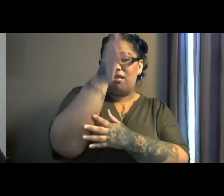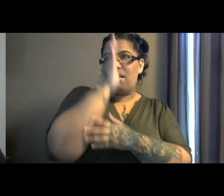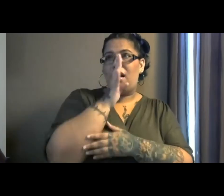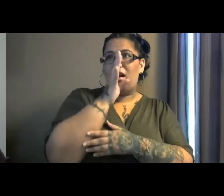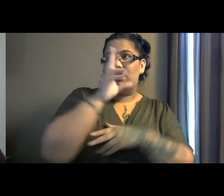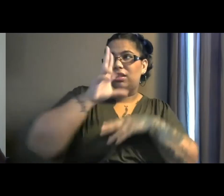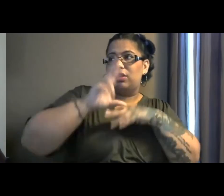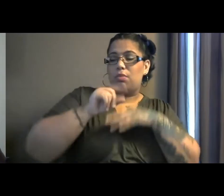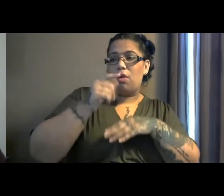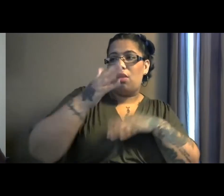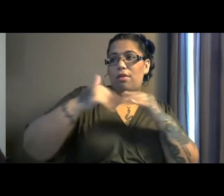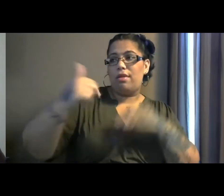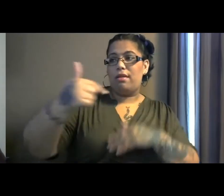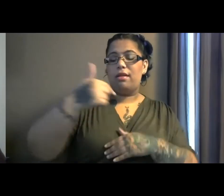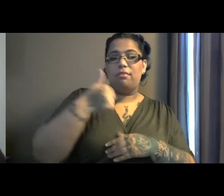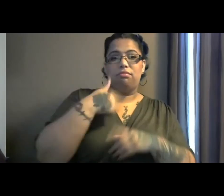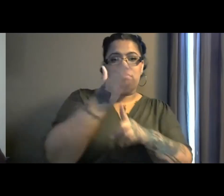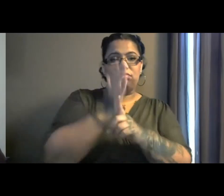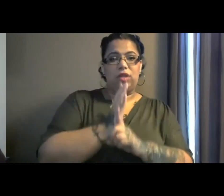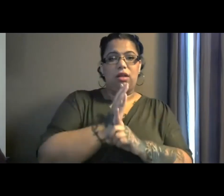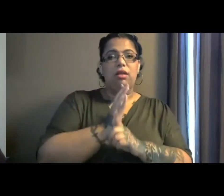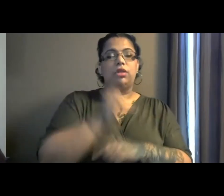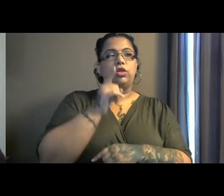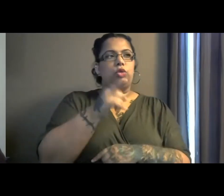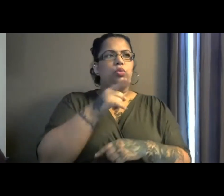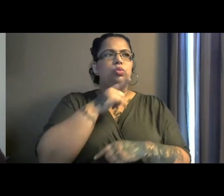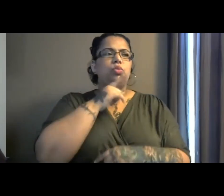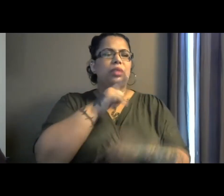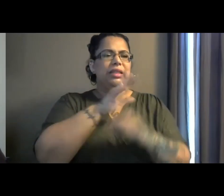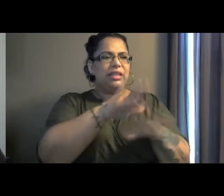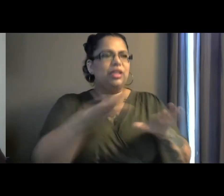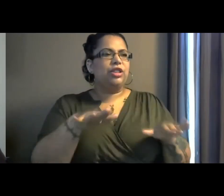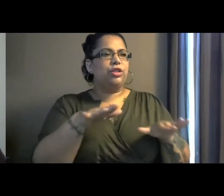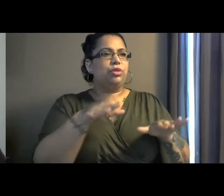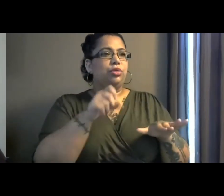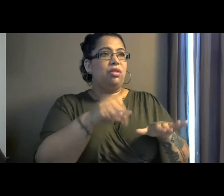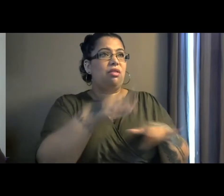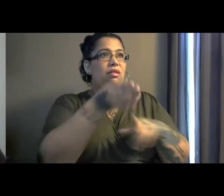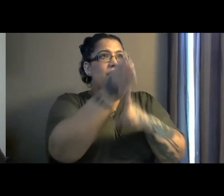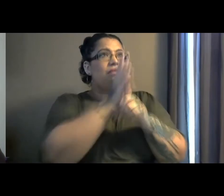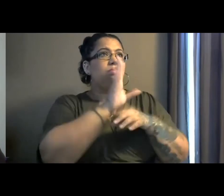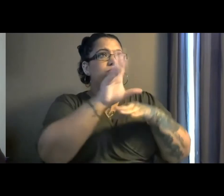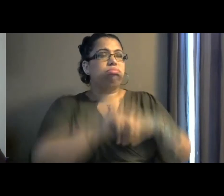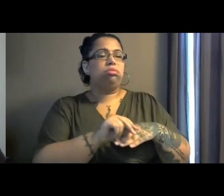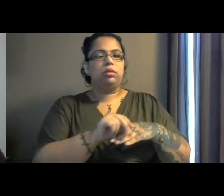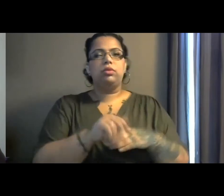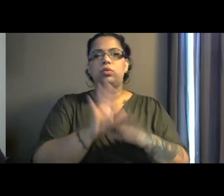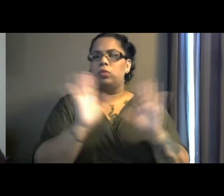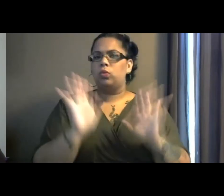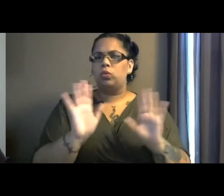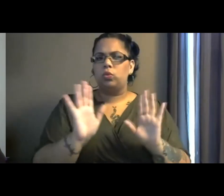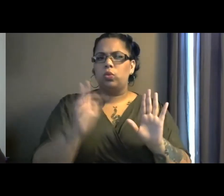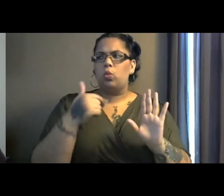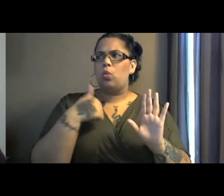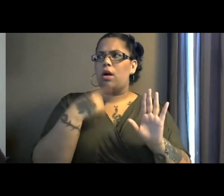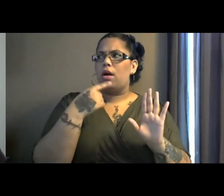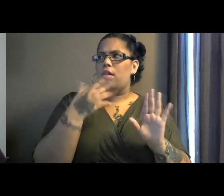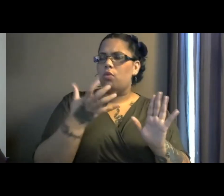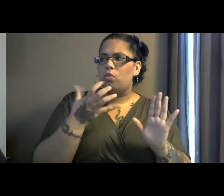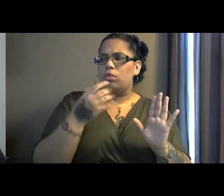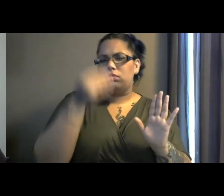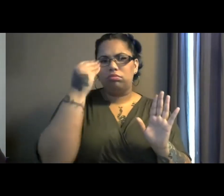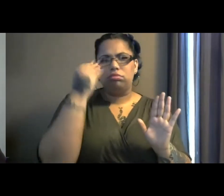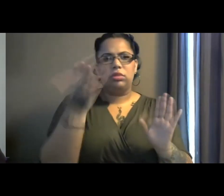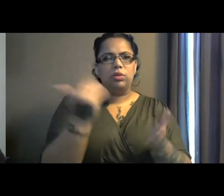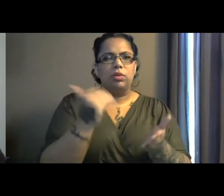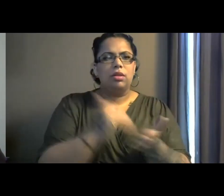a lesser God. No, my children, please let me assure you again through this writing that I am